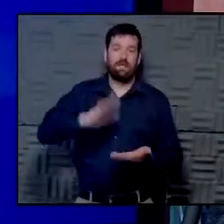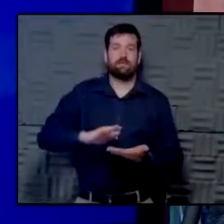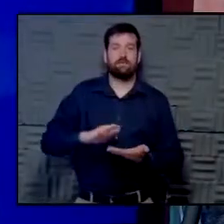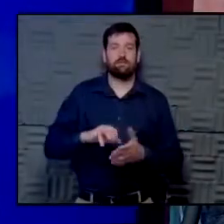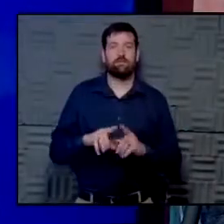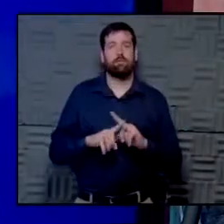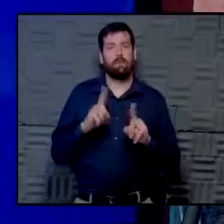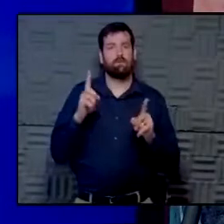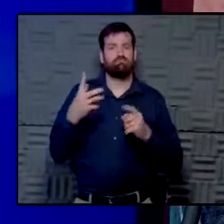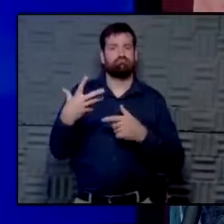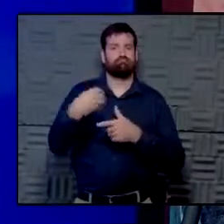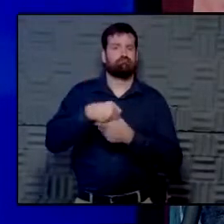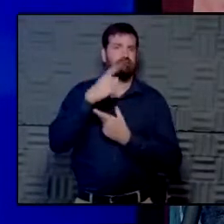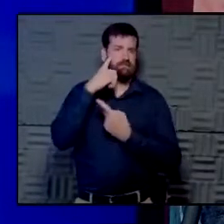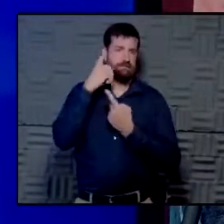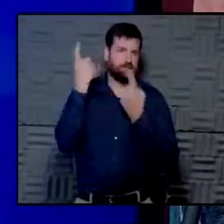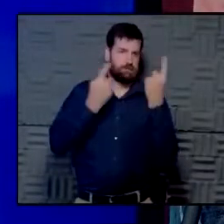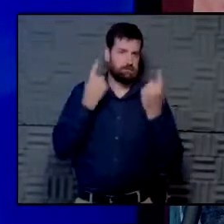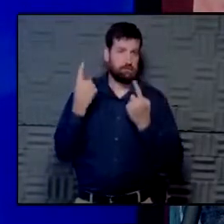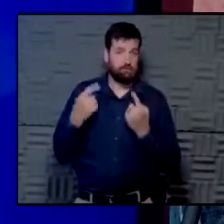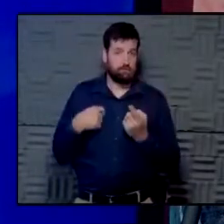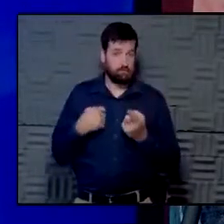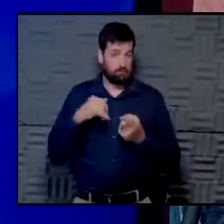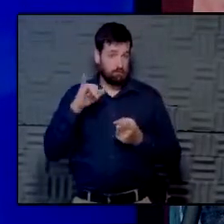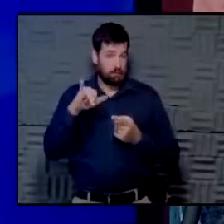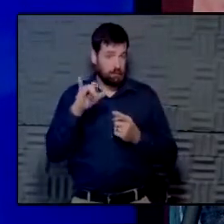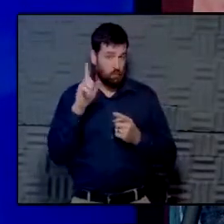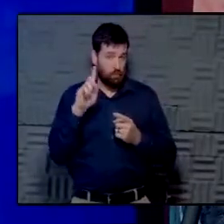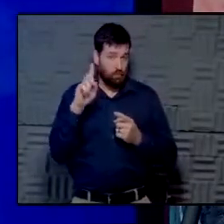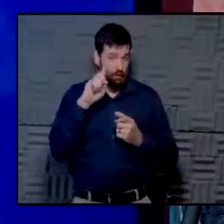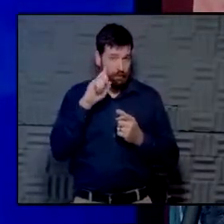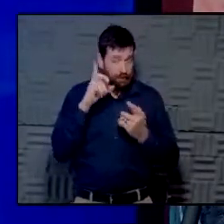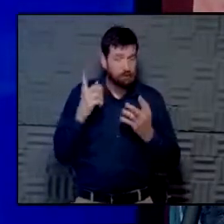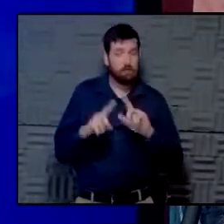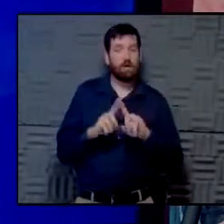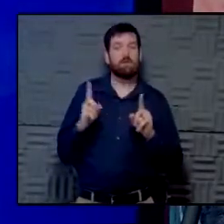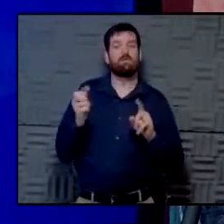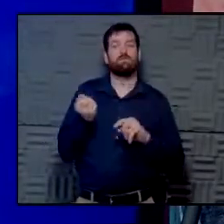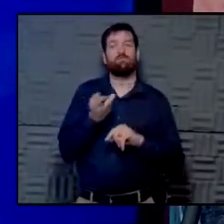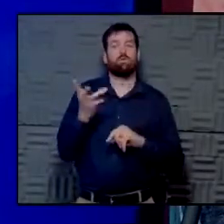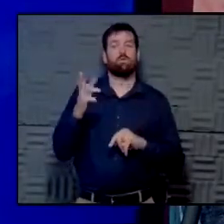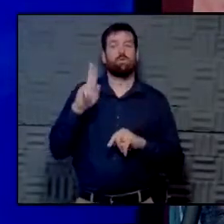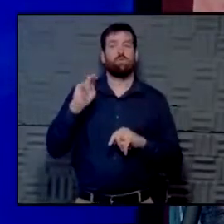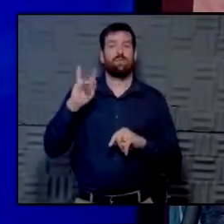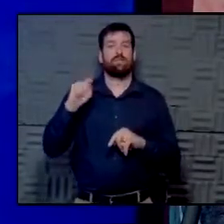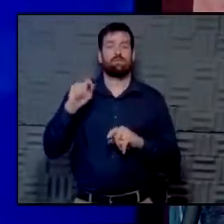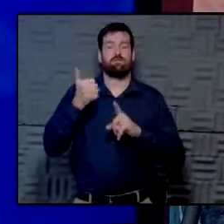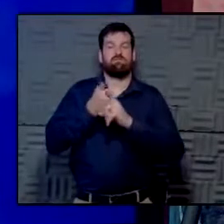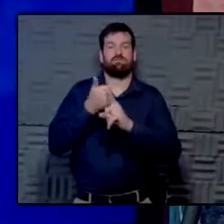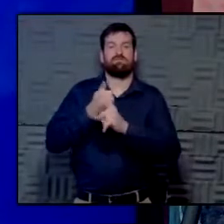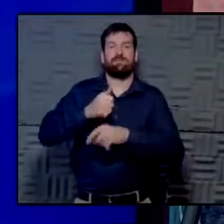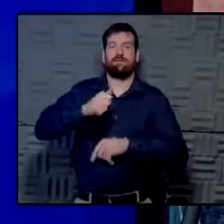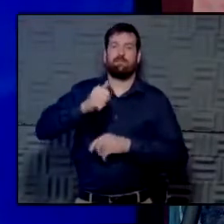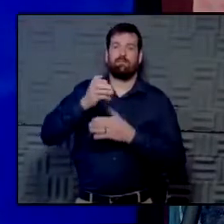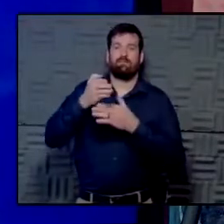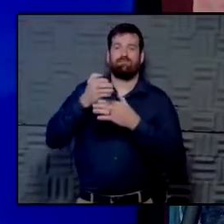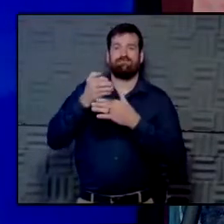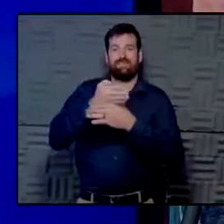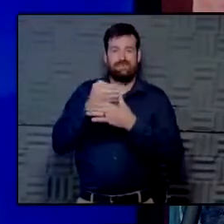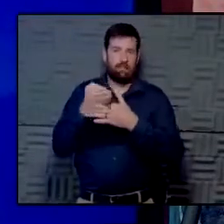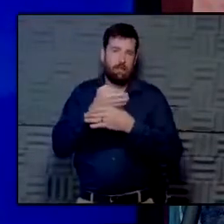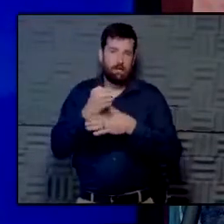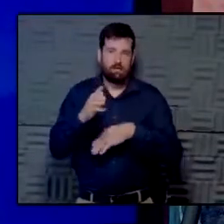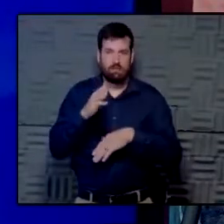something that we also take into consideration. I don't know if this is where you were going with that, but we have a couple of units that are semi-private, so you have a